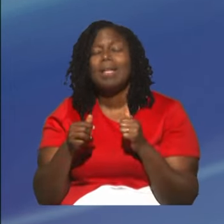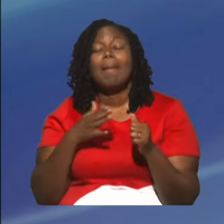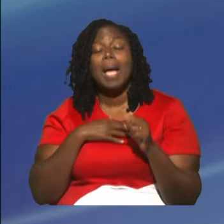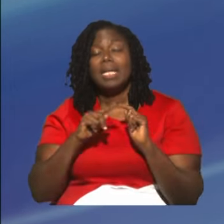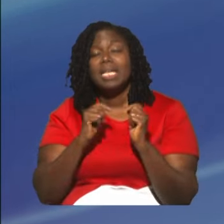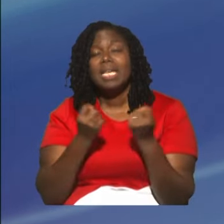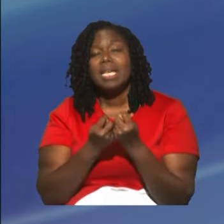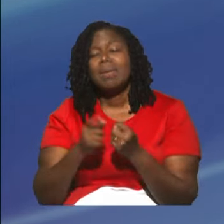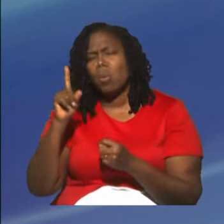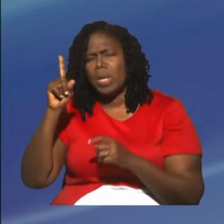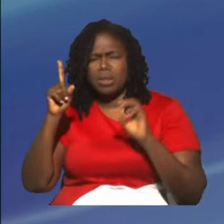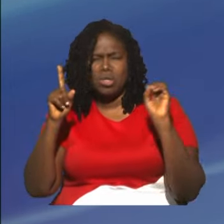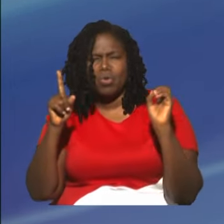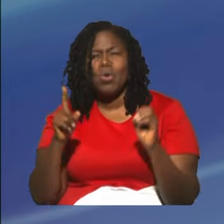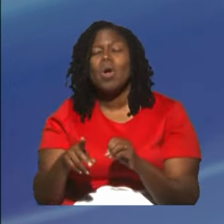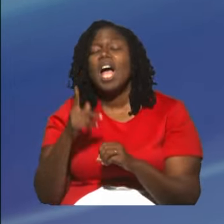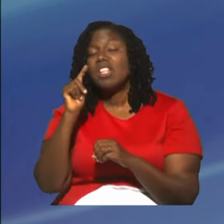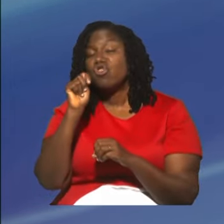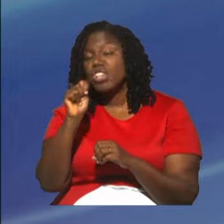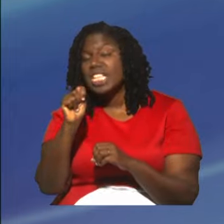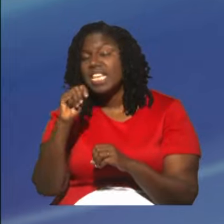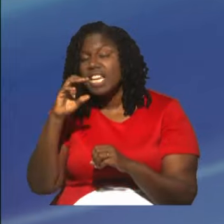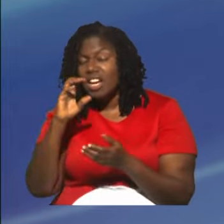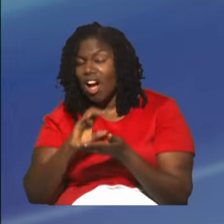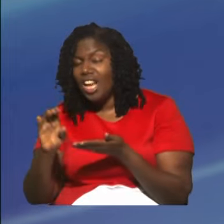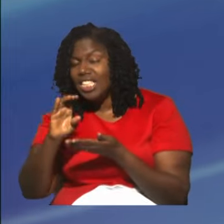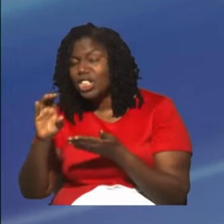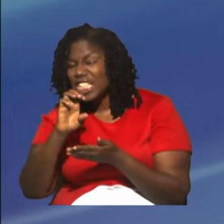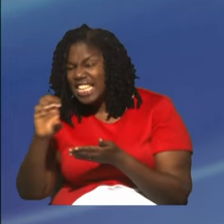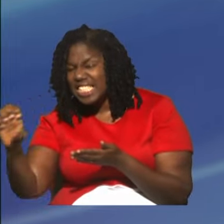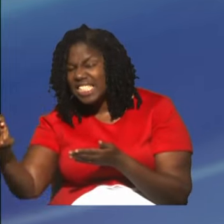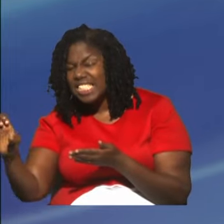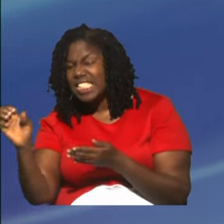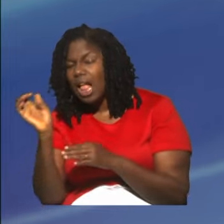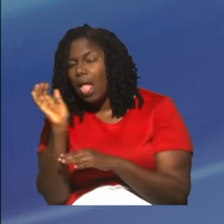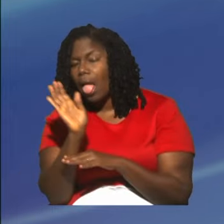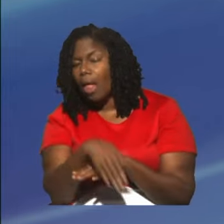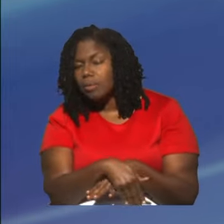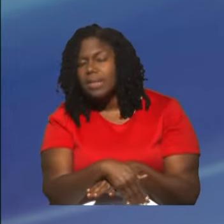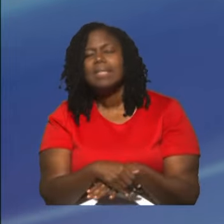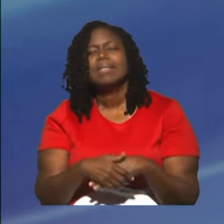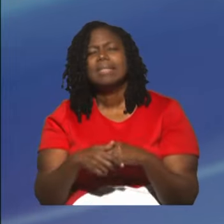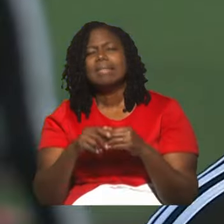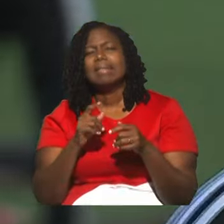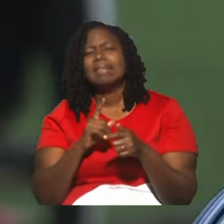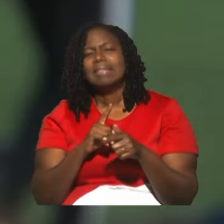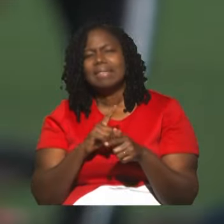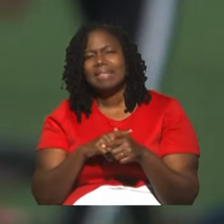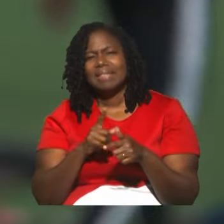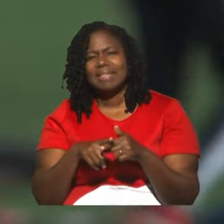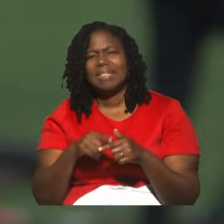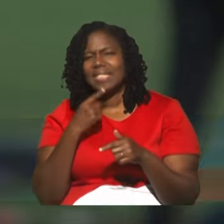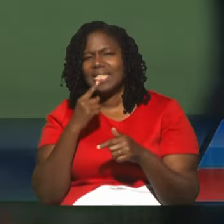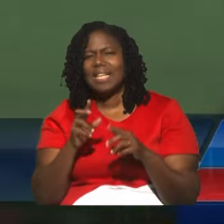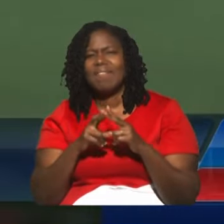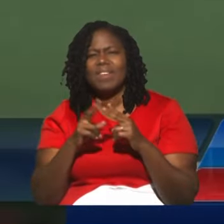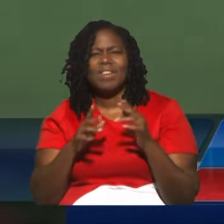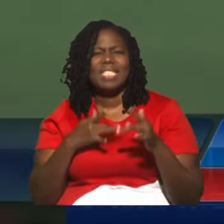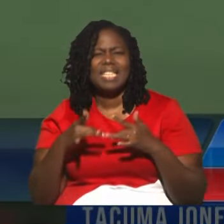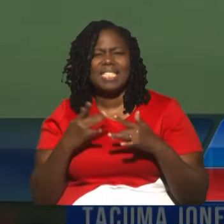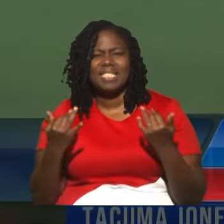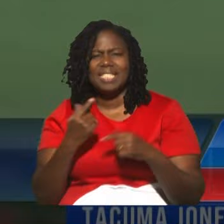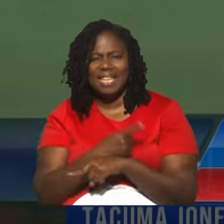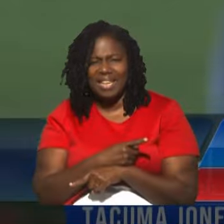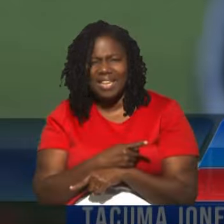1-0 victory over Trinity College East that saw his team move out of the relegation zone. Very excited today.